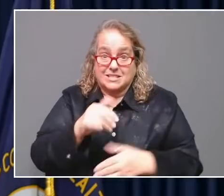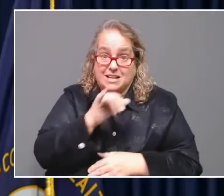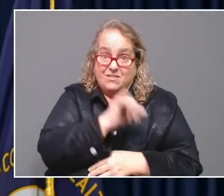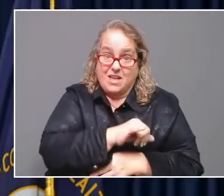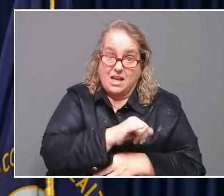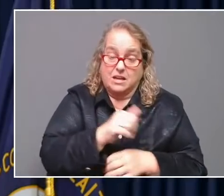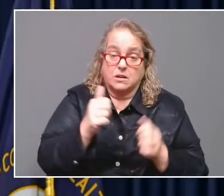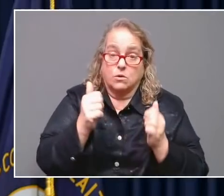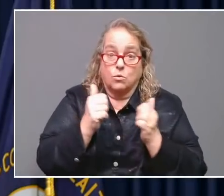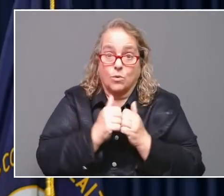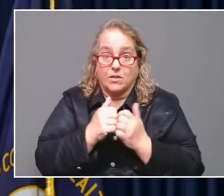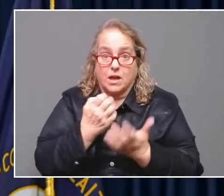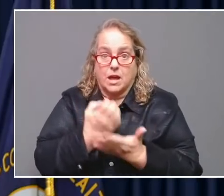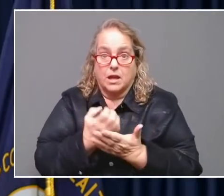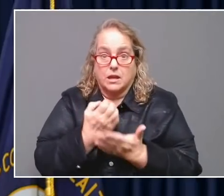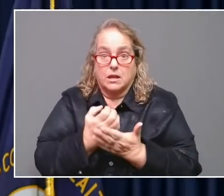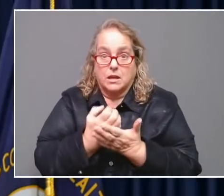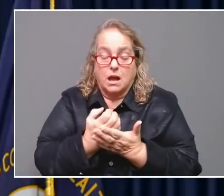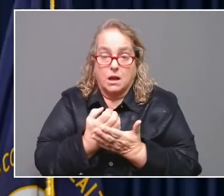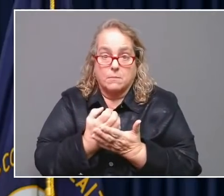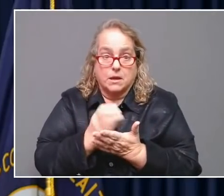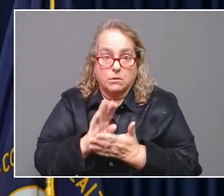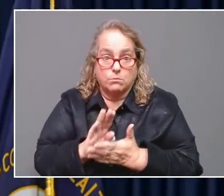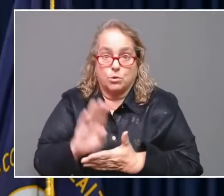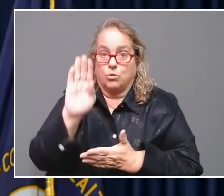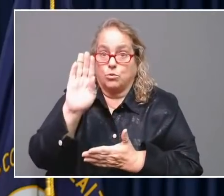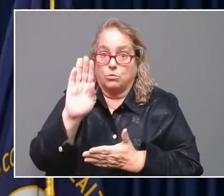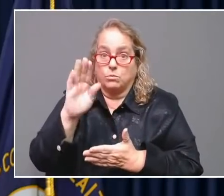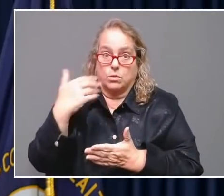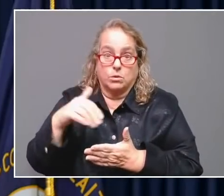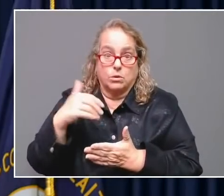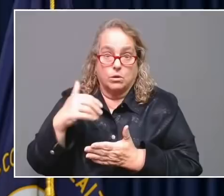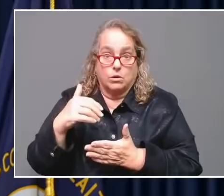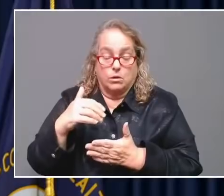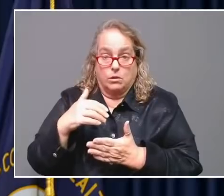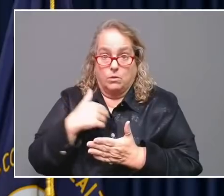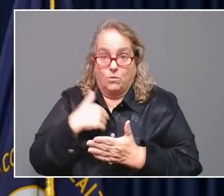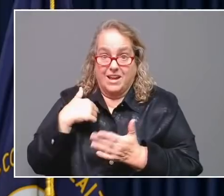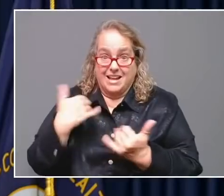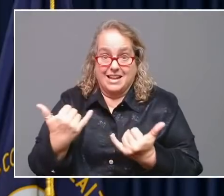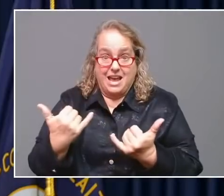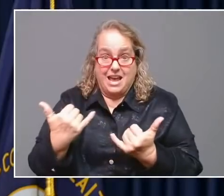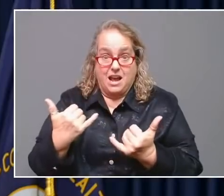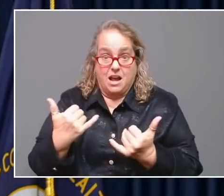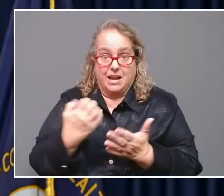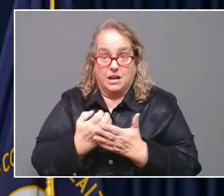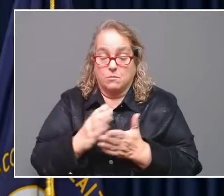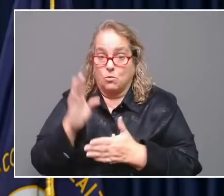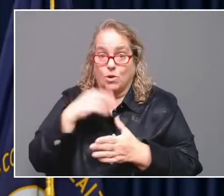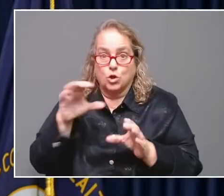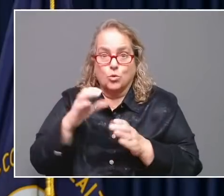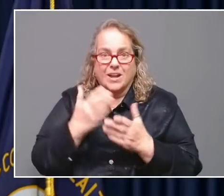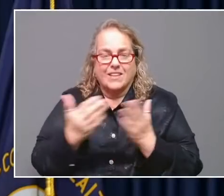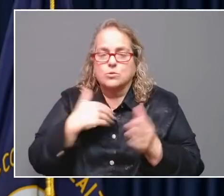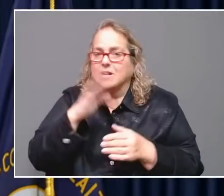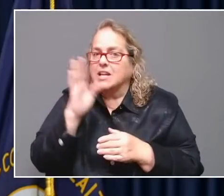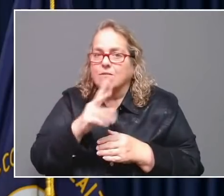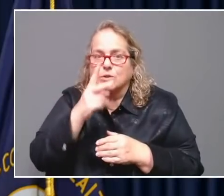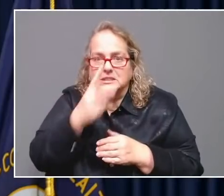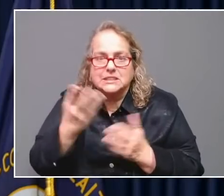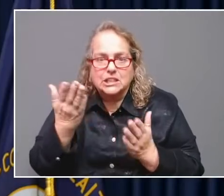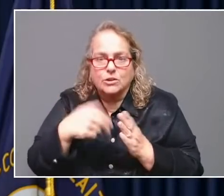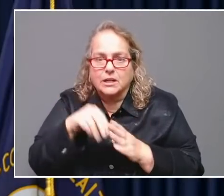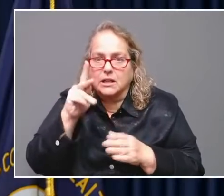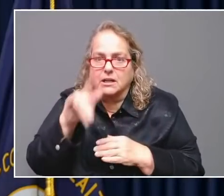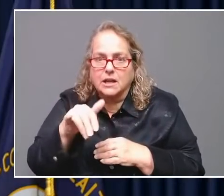that with, the economic momentum that we are on. We're doing things we've never, ever seen in Kentucky, and we're going to be